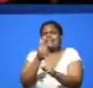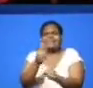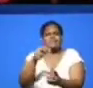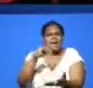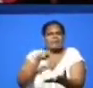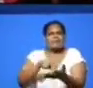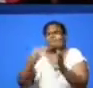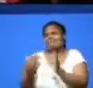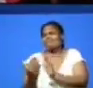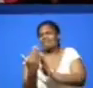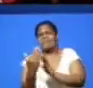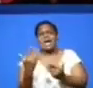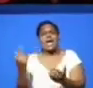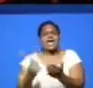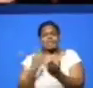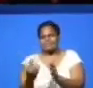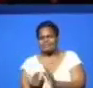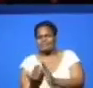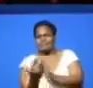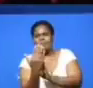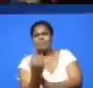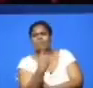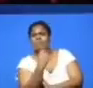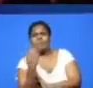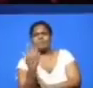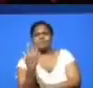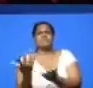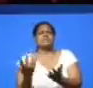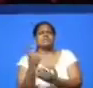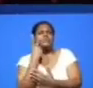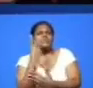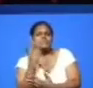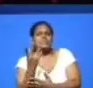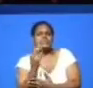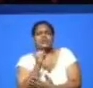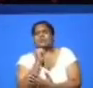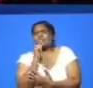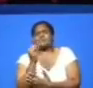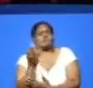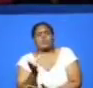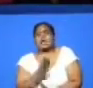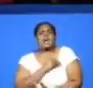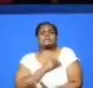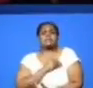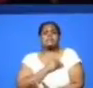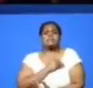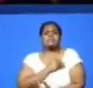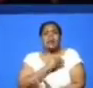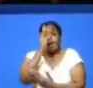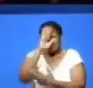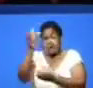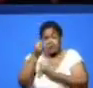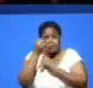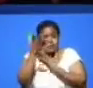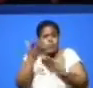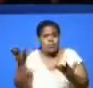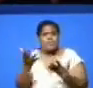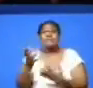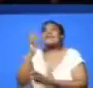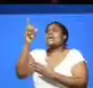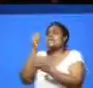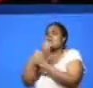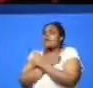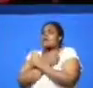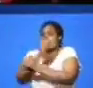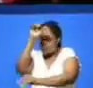in the mirror, because every time you look in the mirror, you see what you don't want to see. God says, I love you